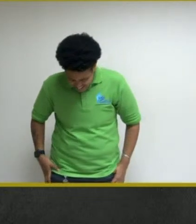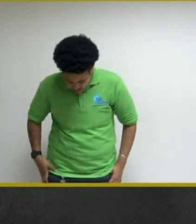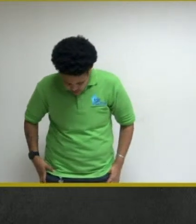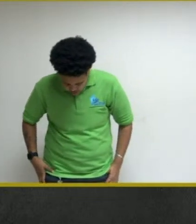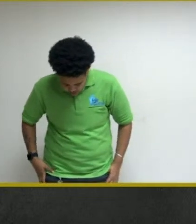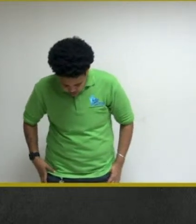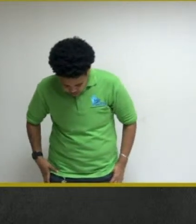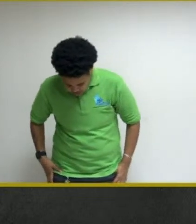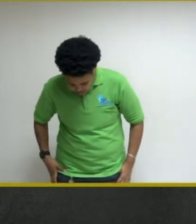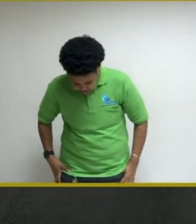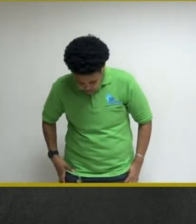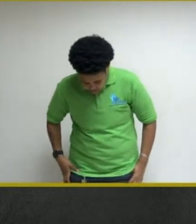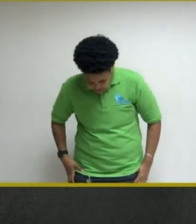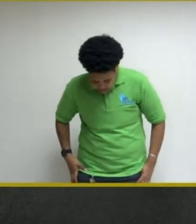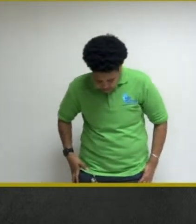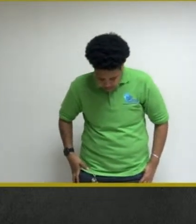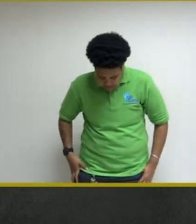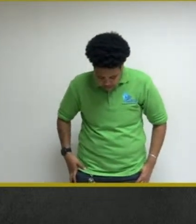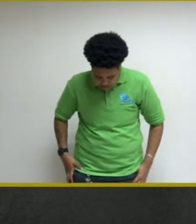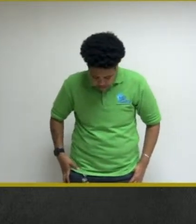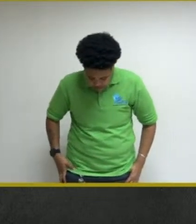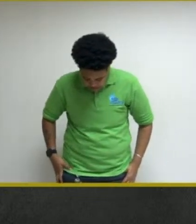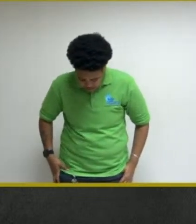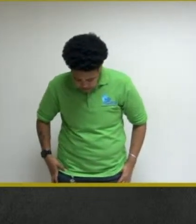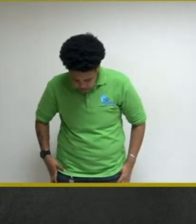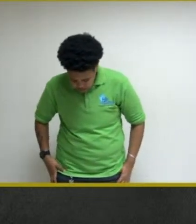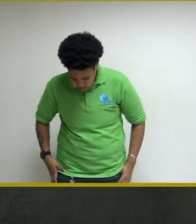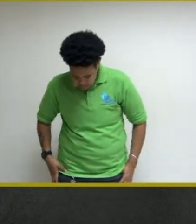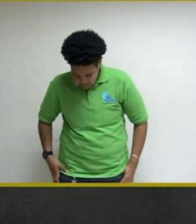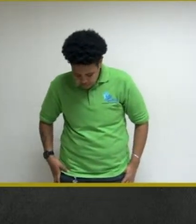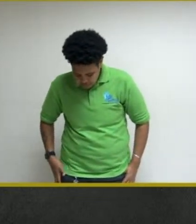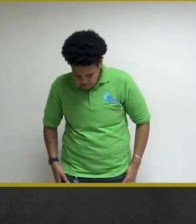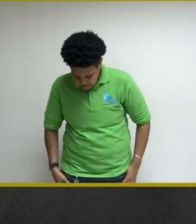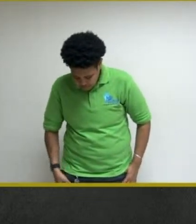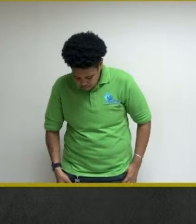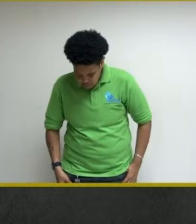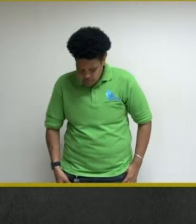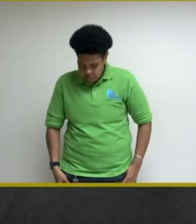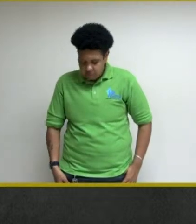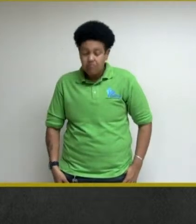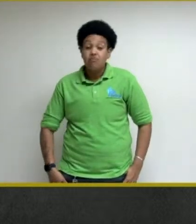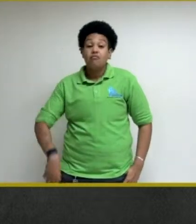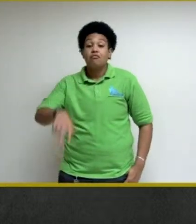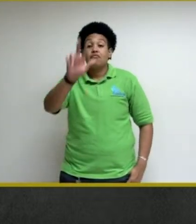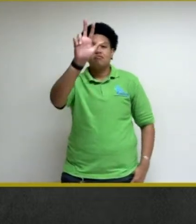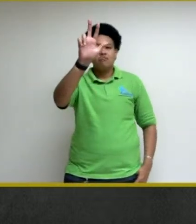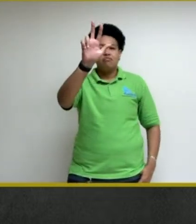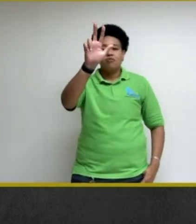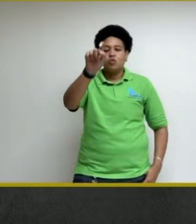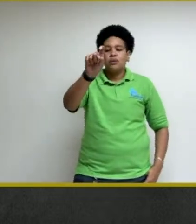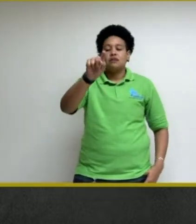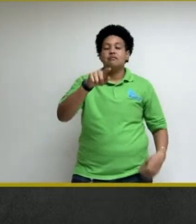Hi, good evening, guys. 3 questions. The first is